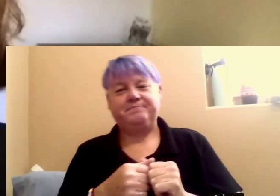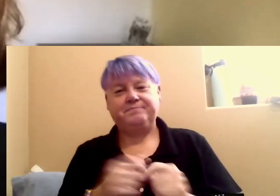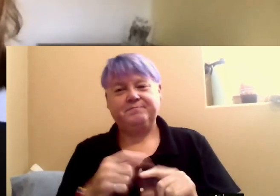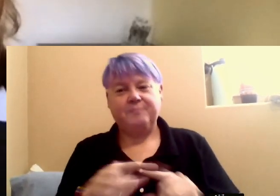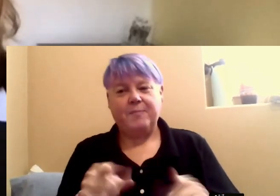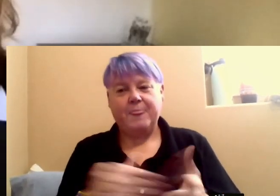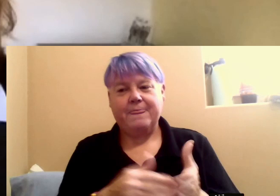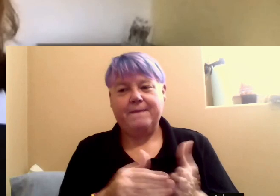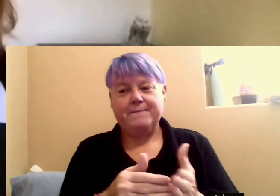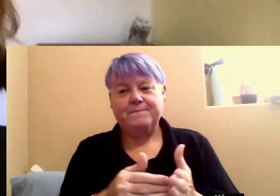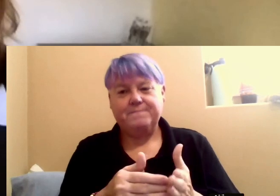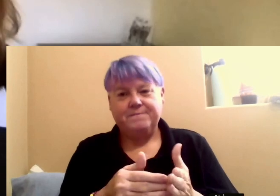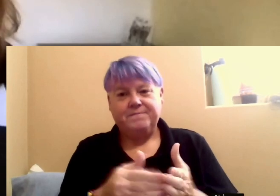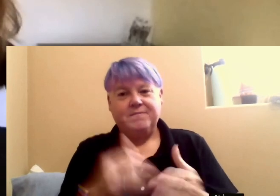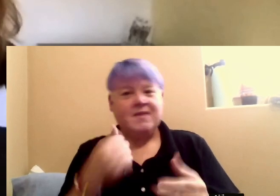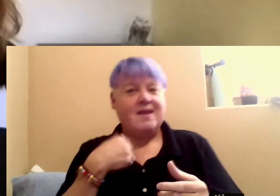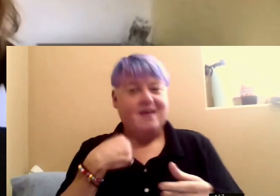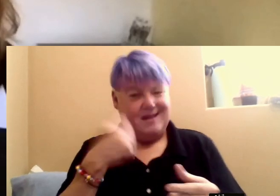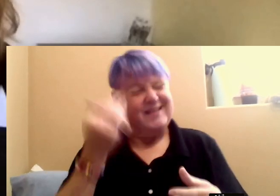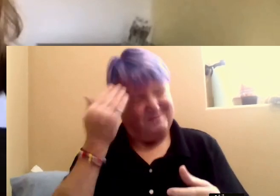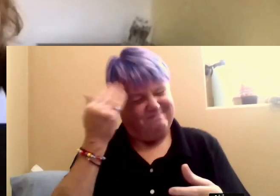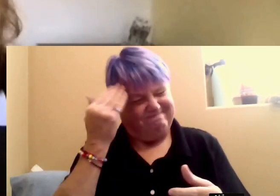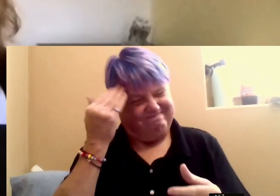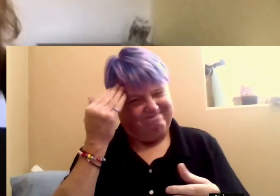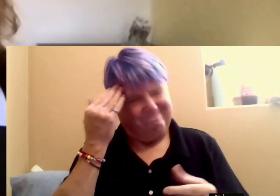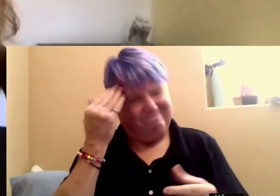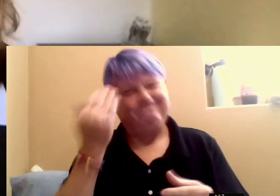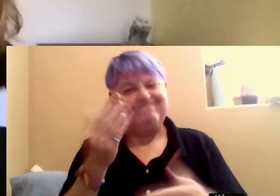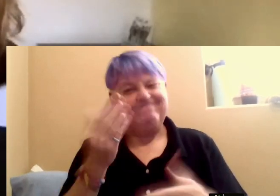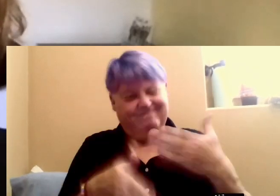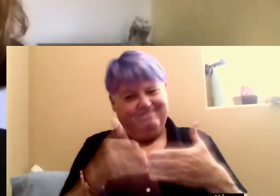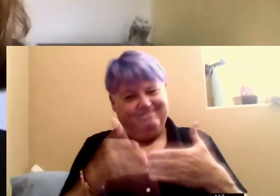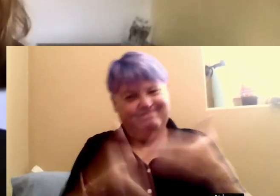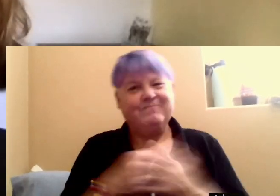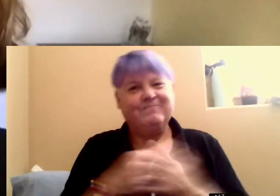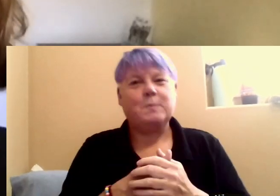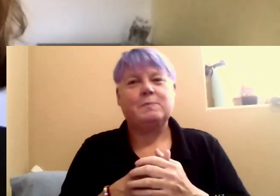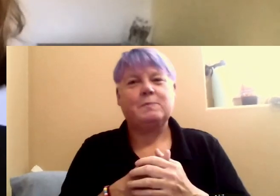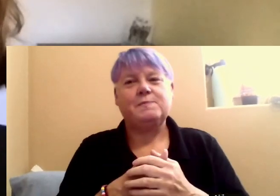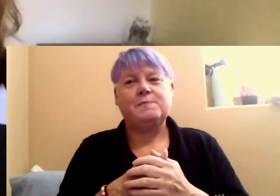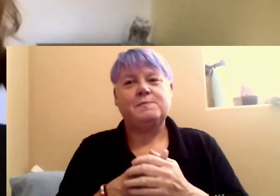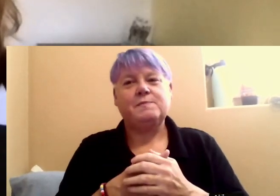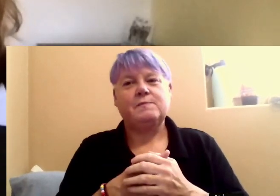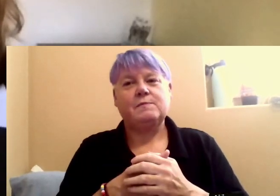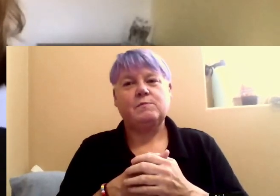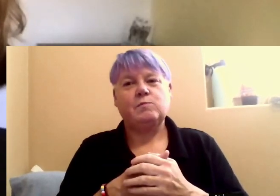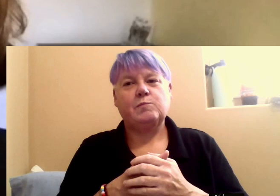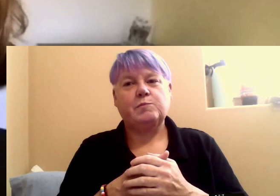often I would say I do know the ending.